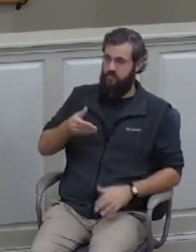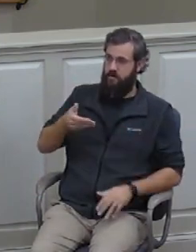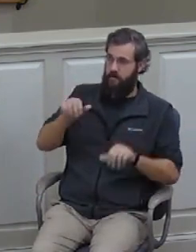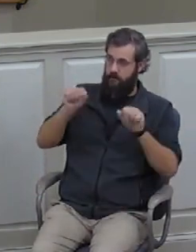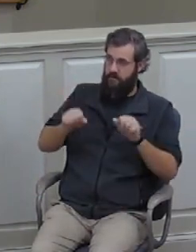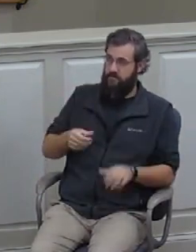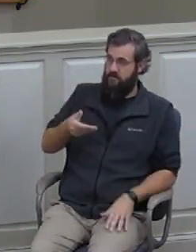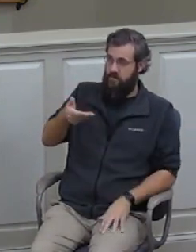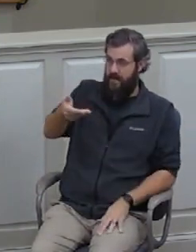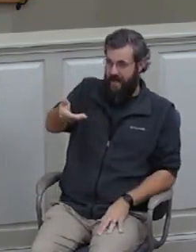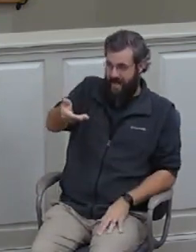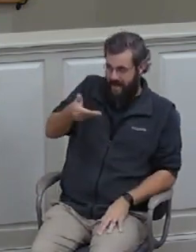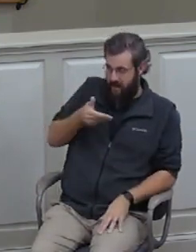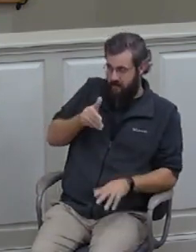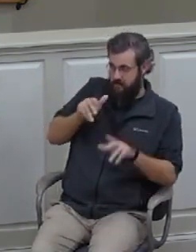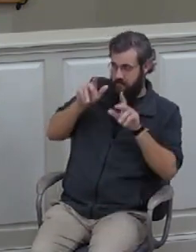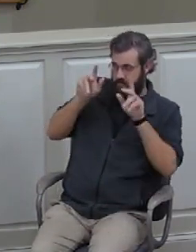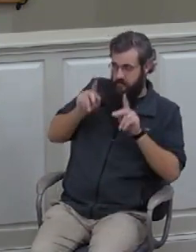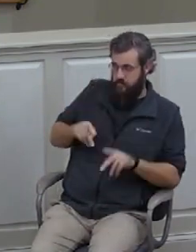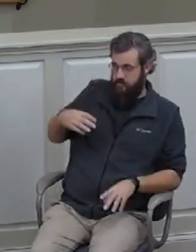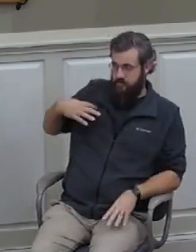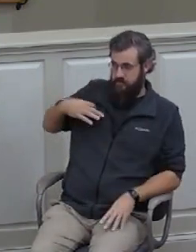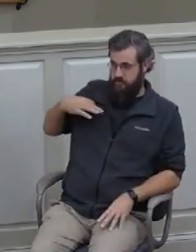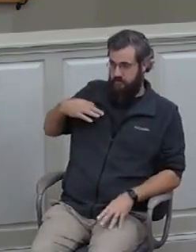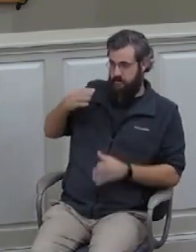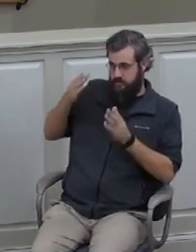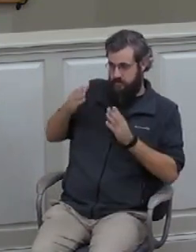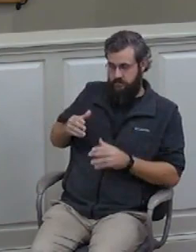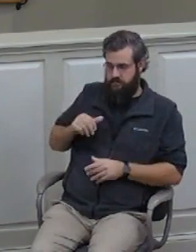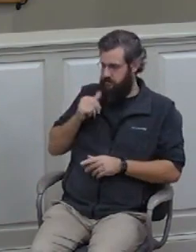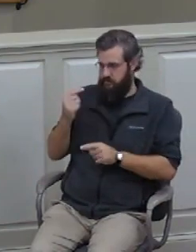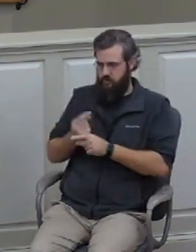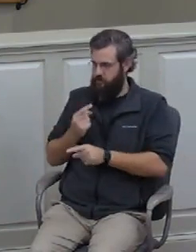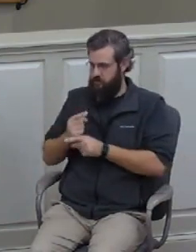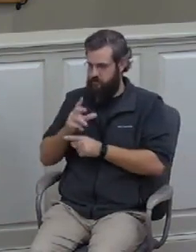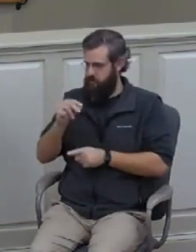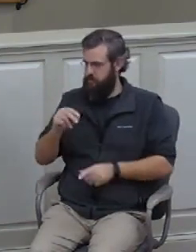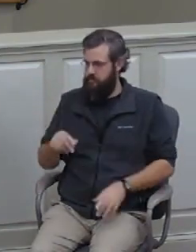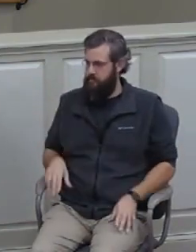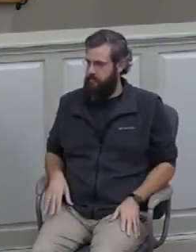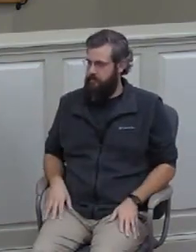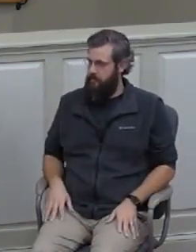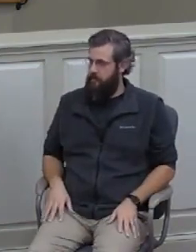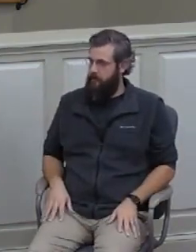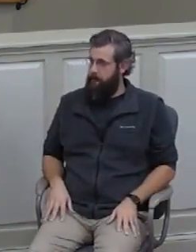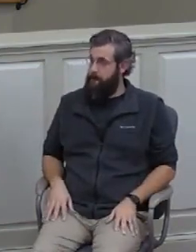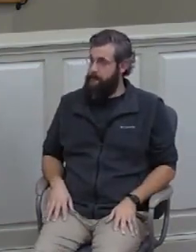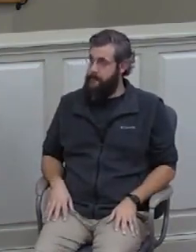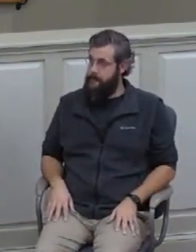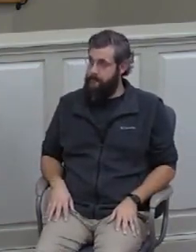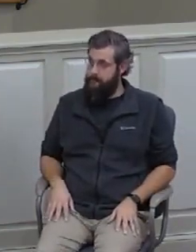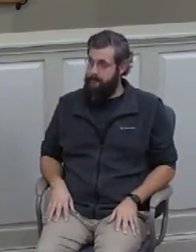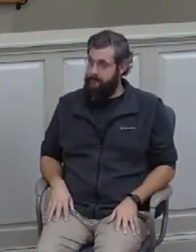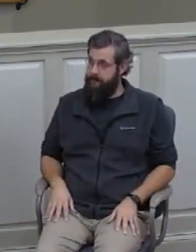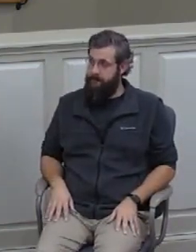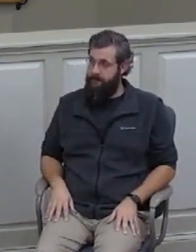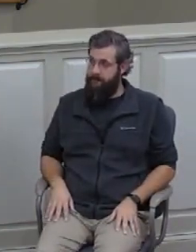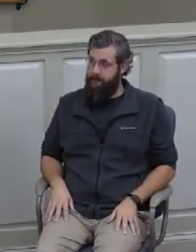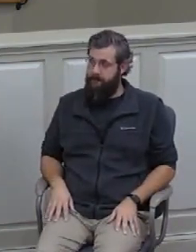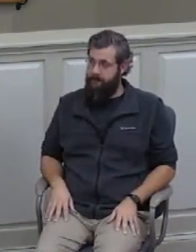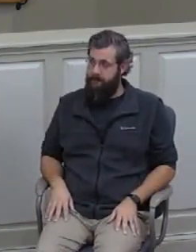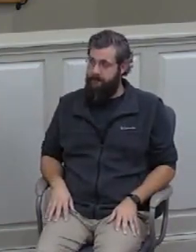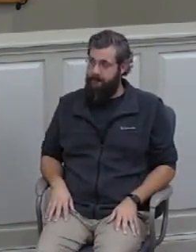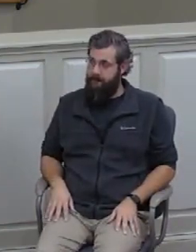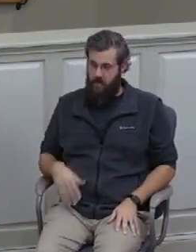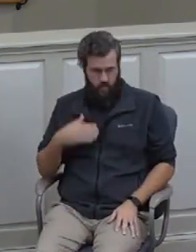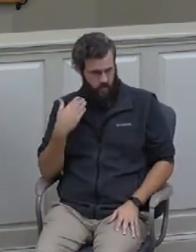potential hiring of one of the candidates before you, it would not be appropriate. Would it be well, you're going to really